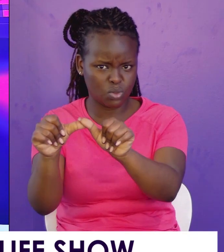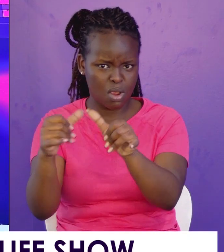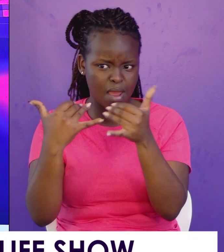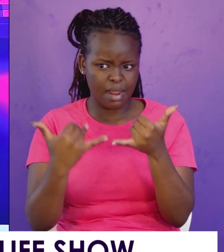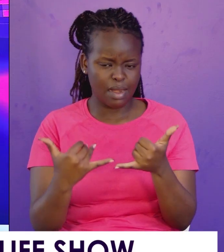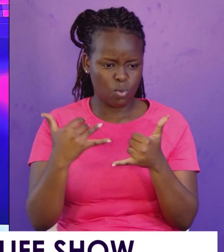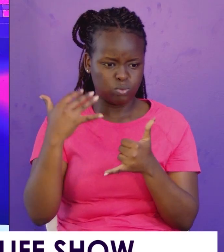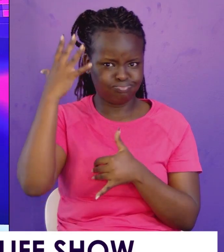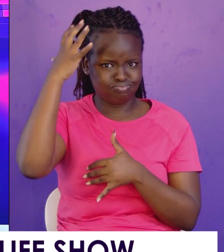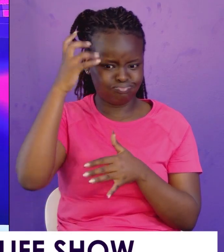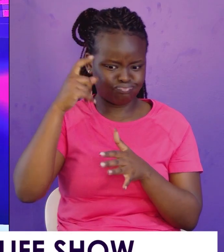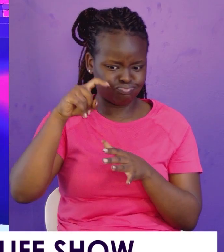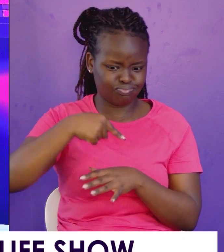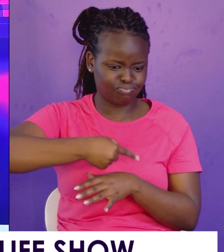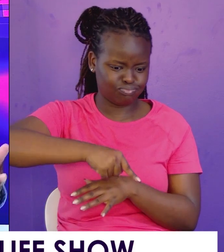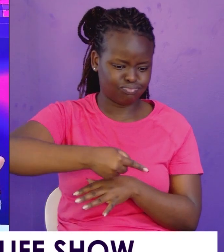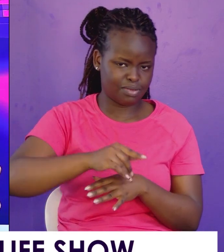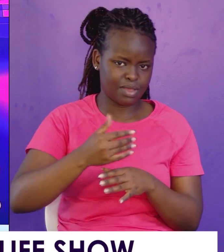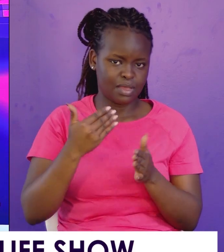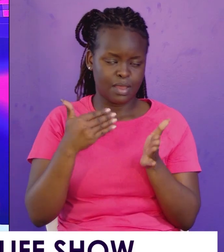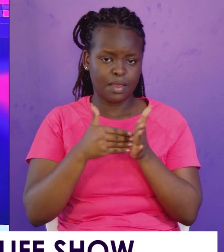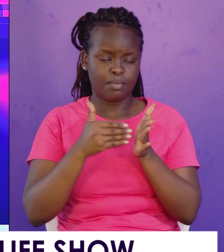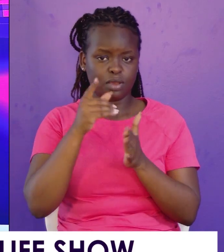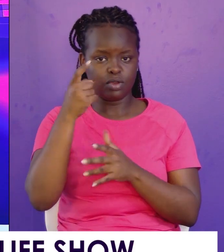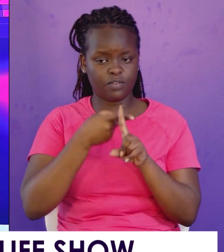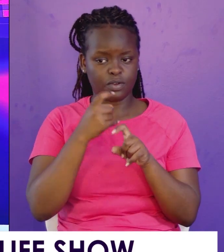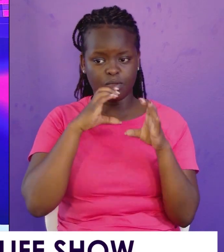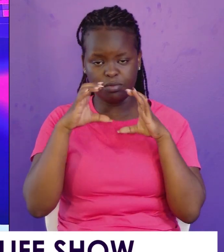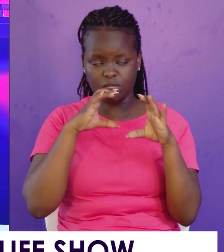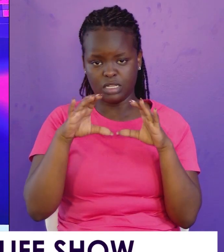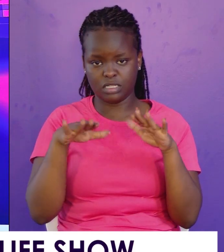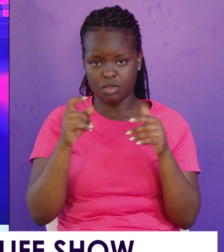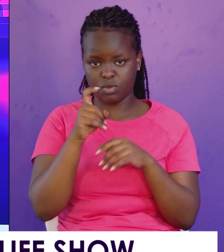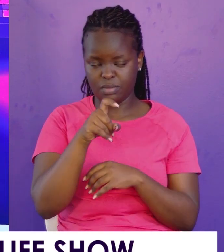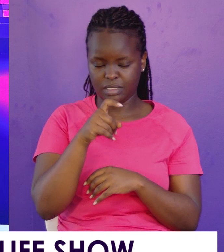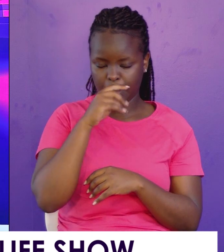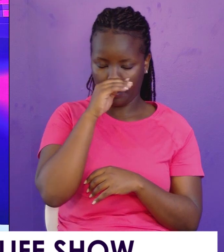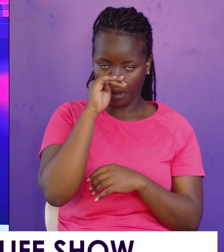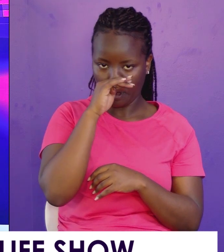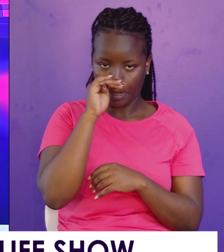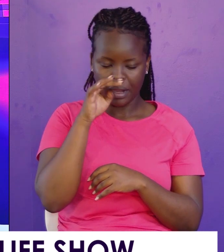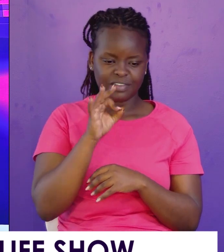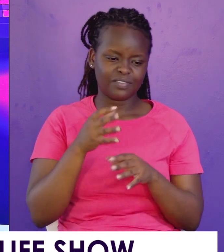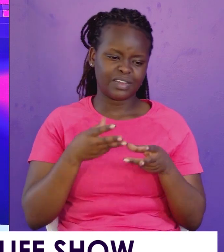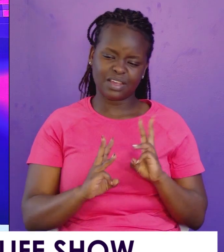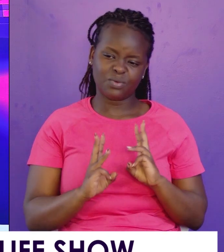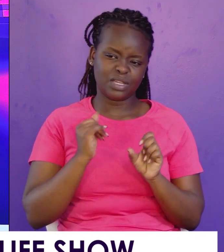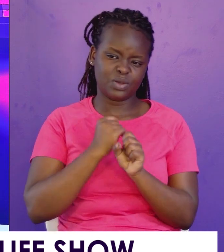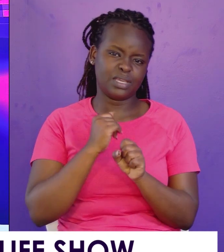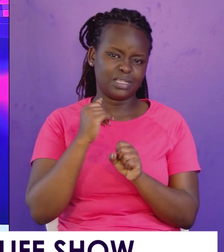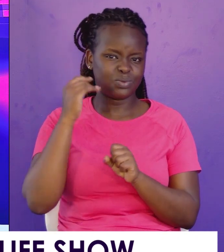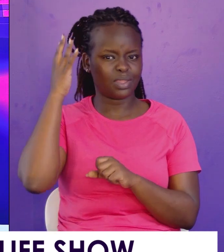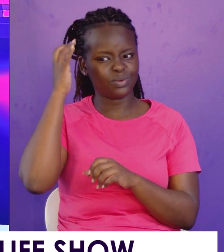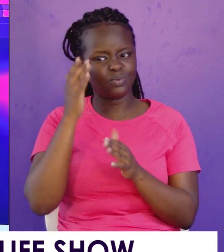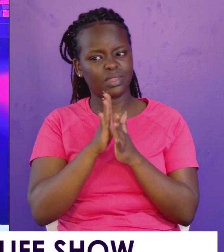boring a hole on you? It Okay. will stop you from communicating the way you should. So you Okay. just find a way of doing it without getting